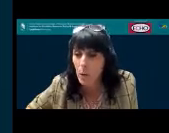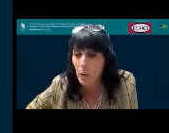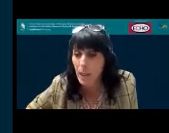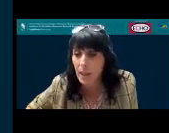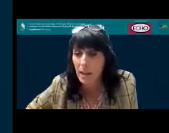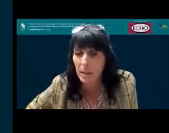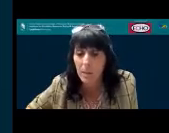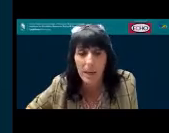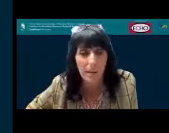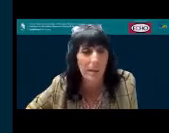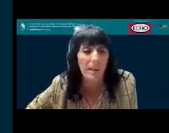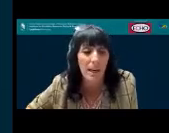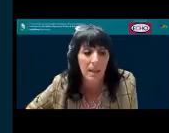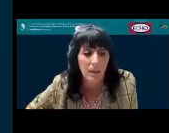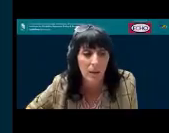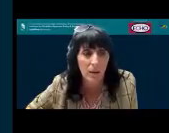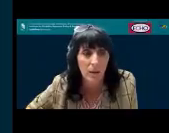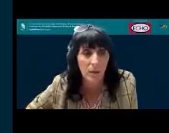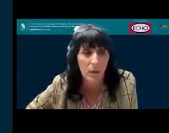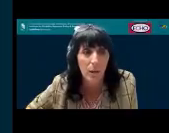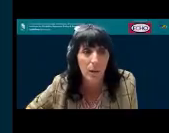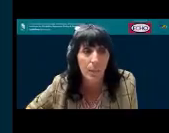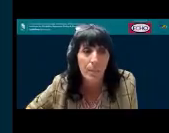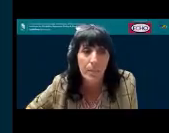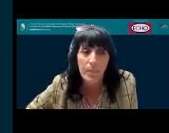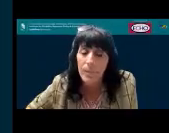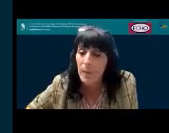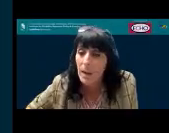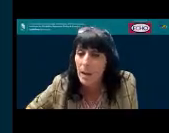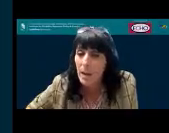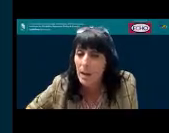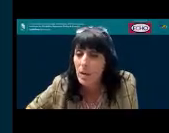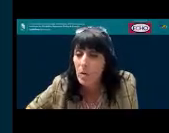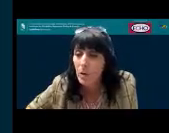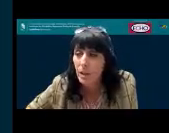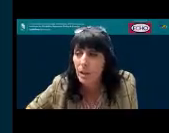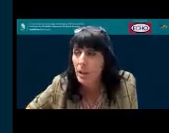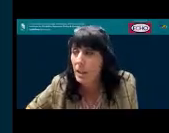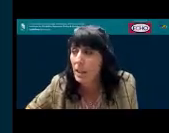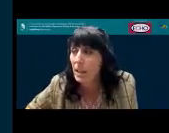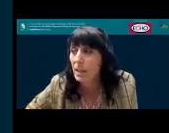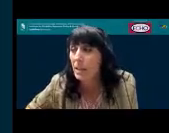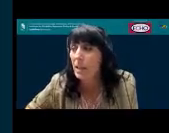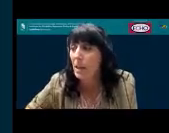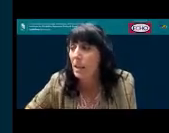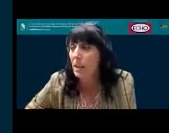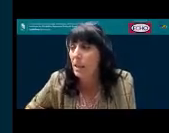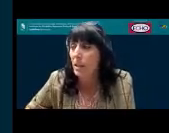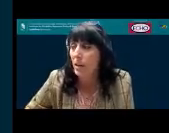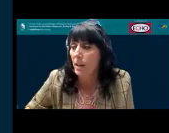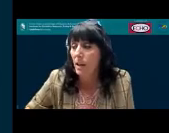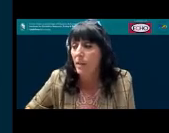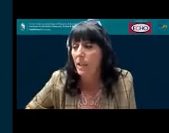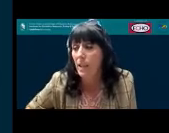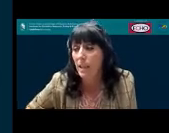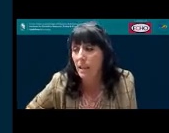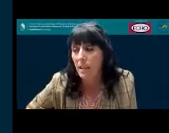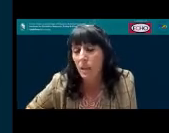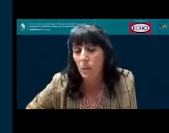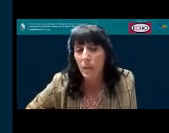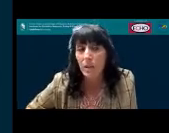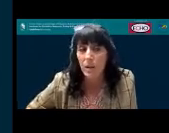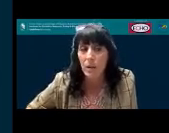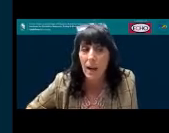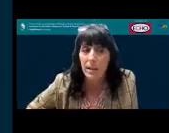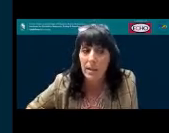or Tori. They'll be able to answer those for you. In order to get a credit of